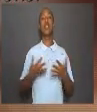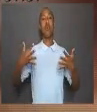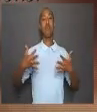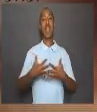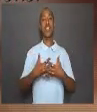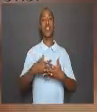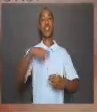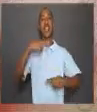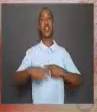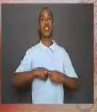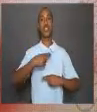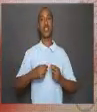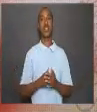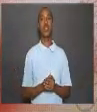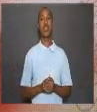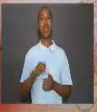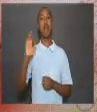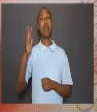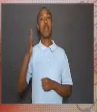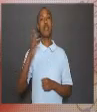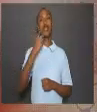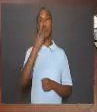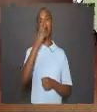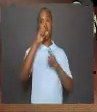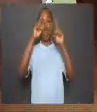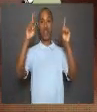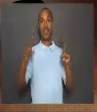combination reactions might look like.